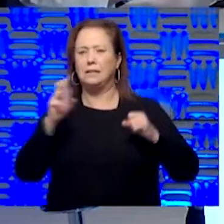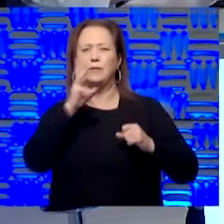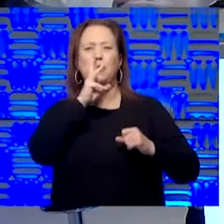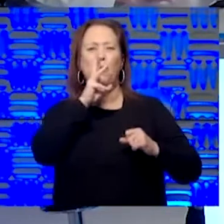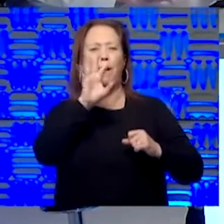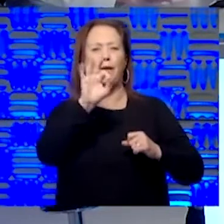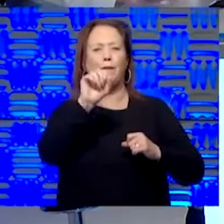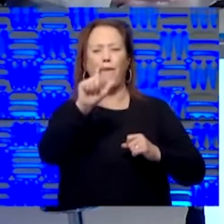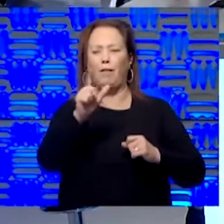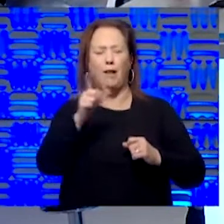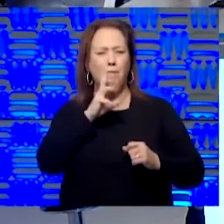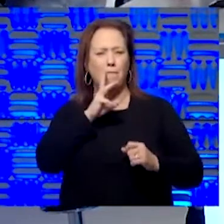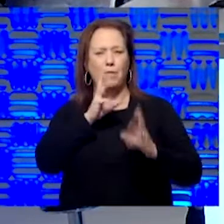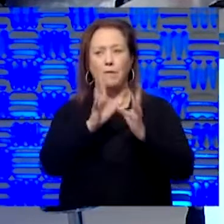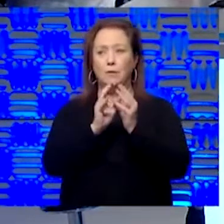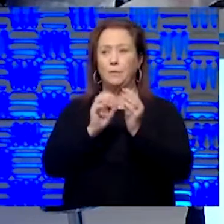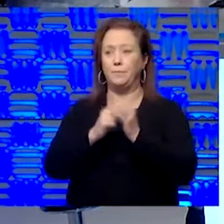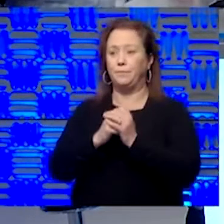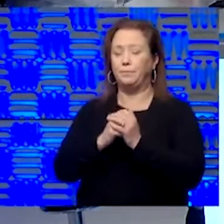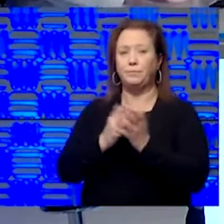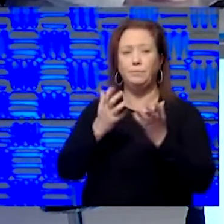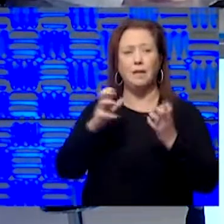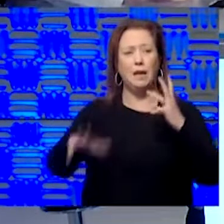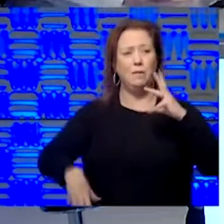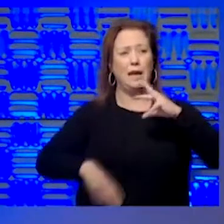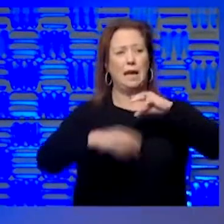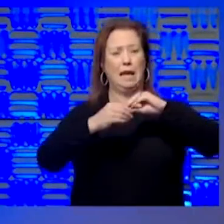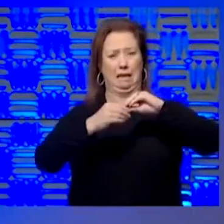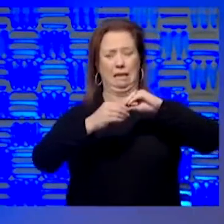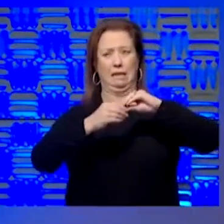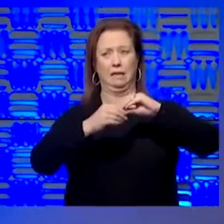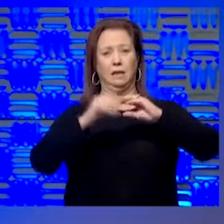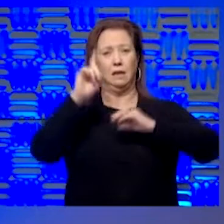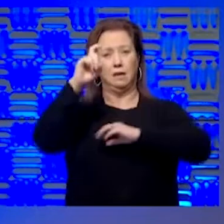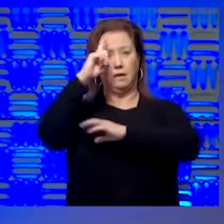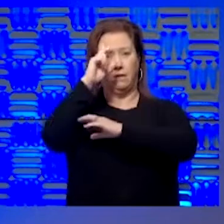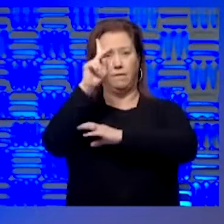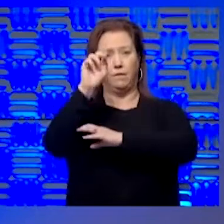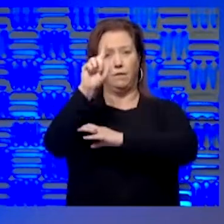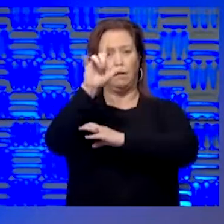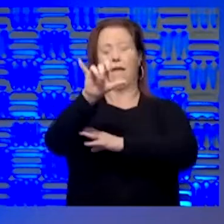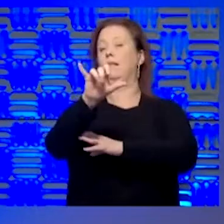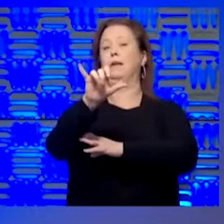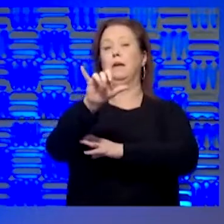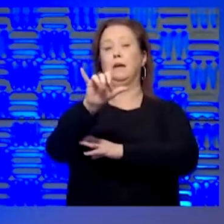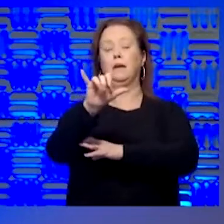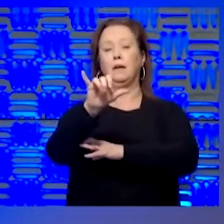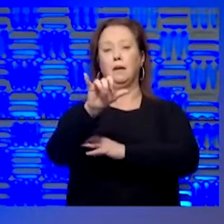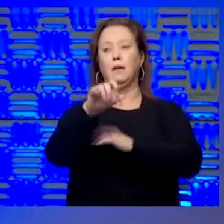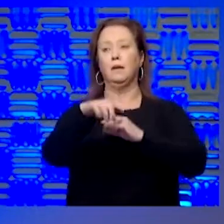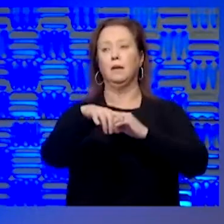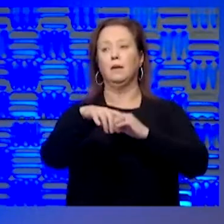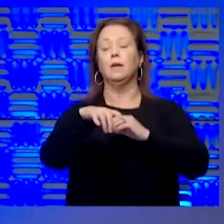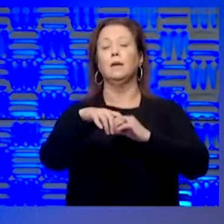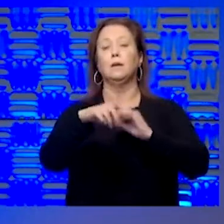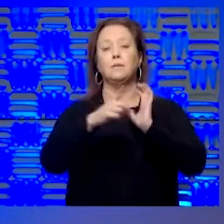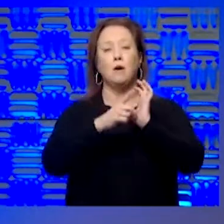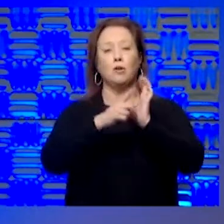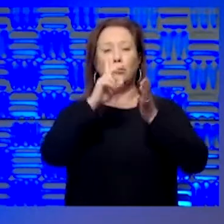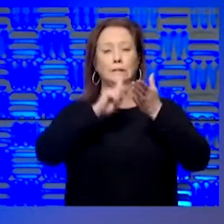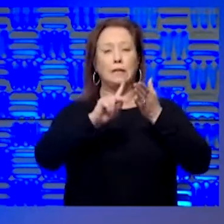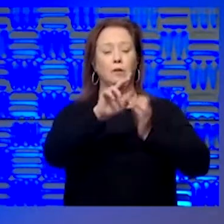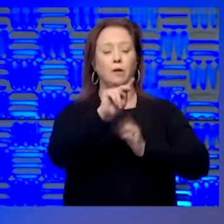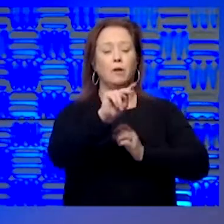waterfall. And I would like to add, too, just to your point, Governor Kelly, Dr. Secretary Norman, and even